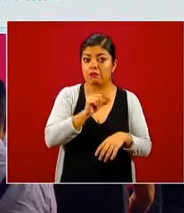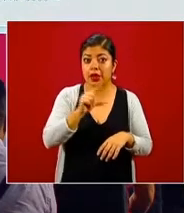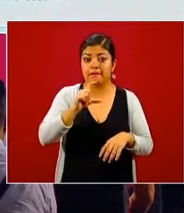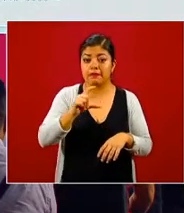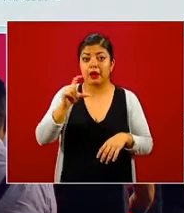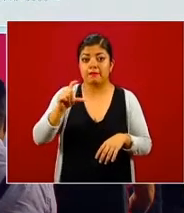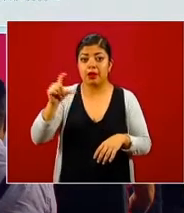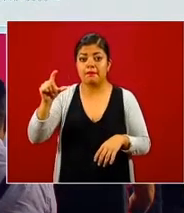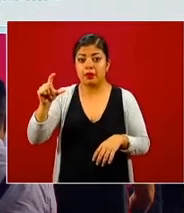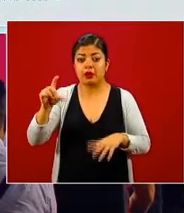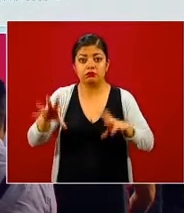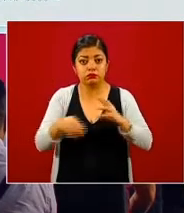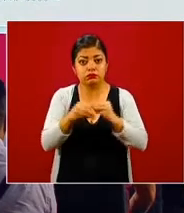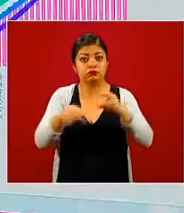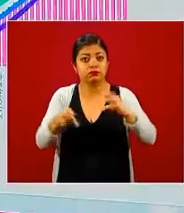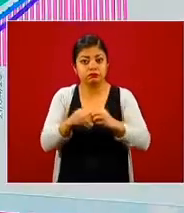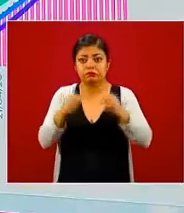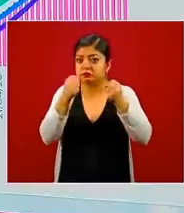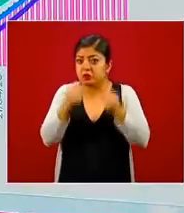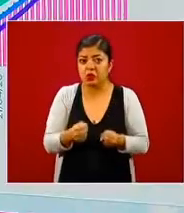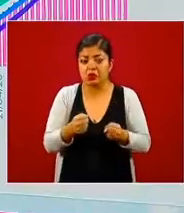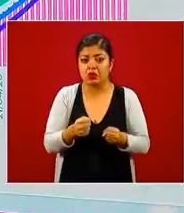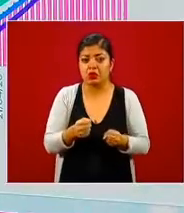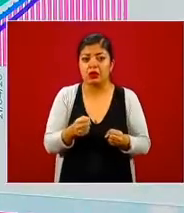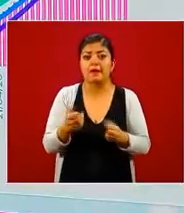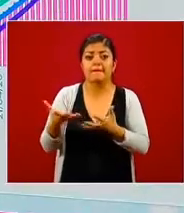have increased day by day. We would have had